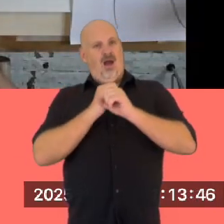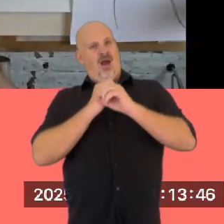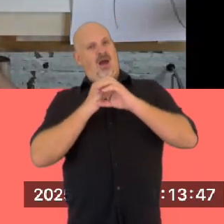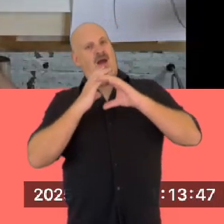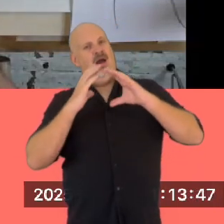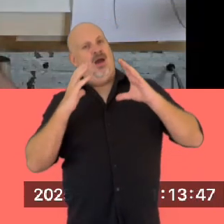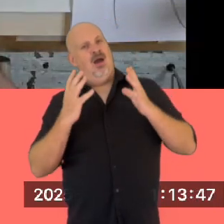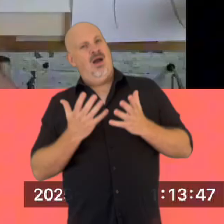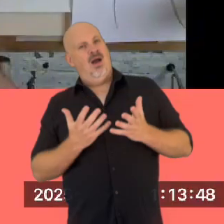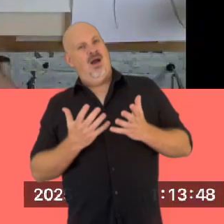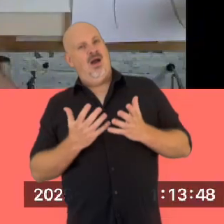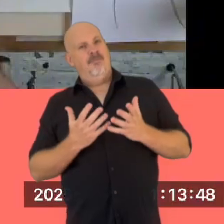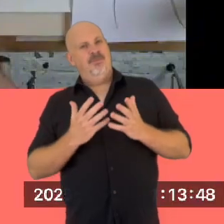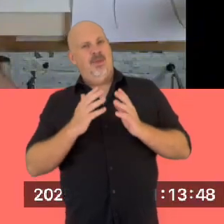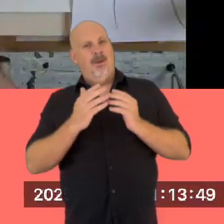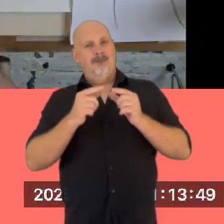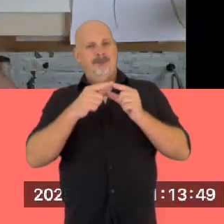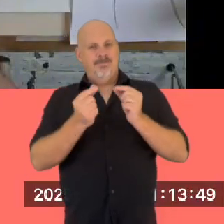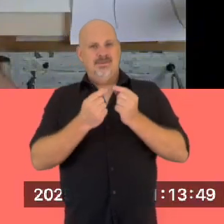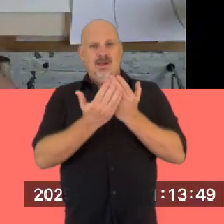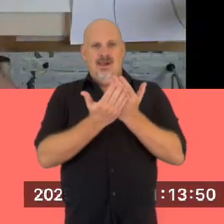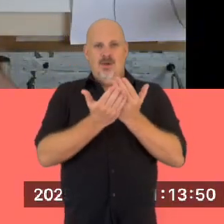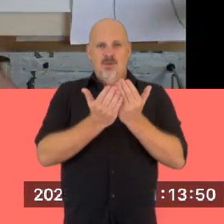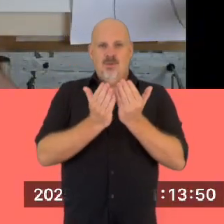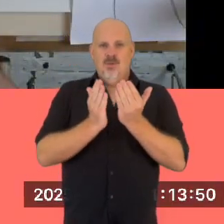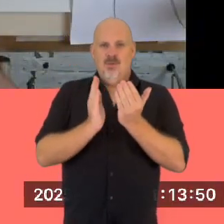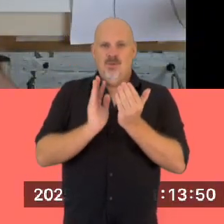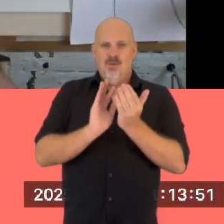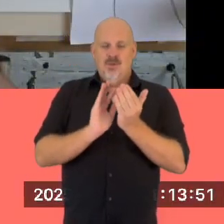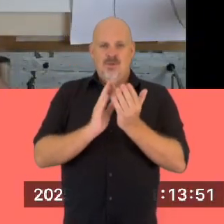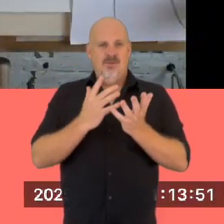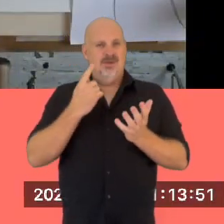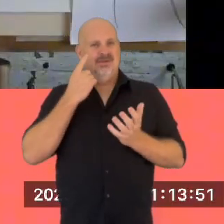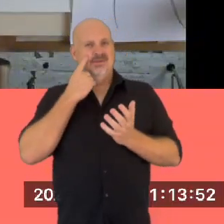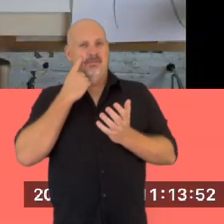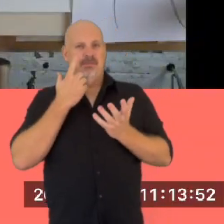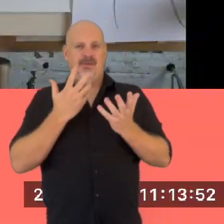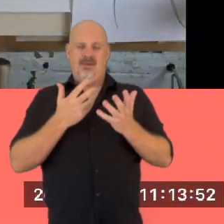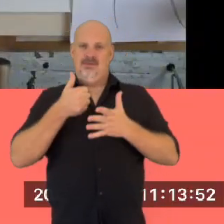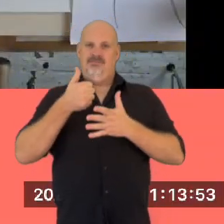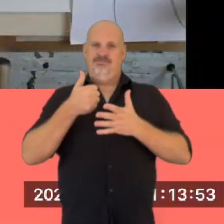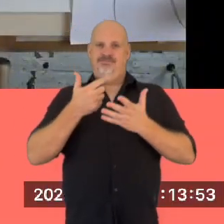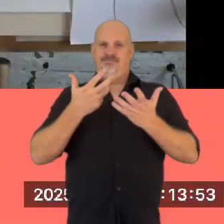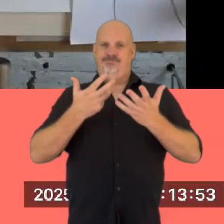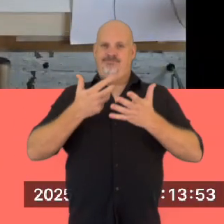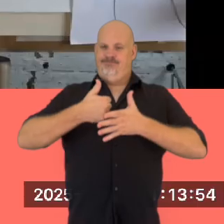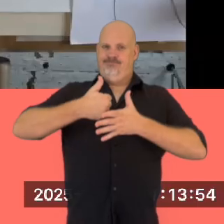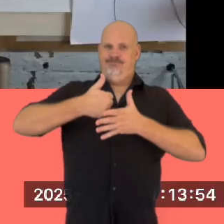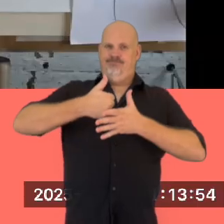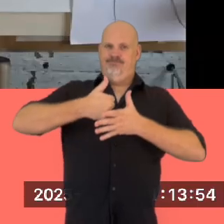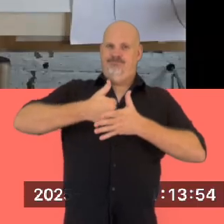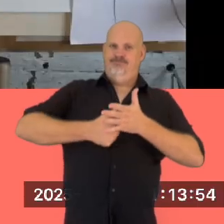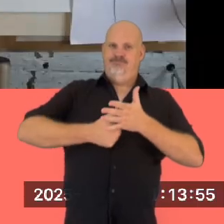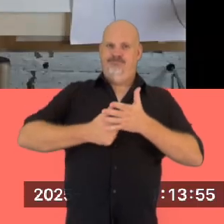quickly. You're starting to get an idea of some layered petals. And that's a super simple way of getting